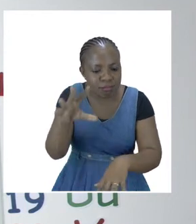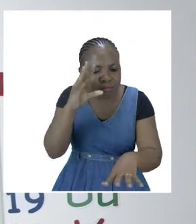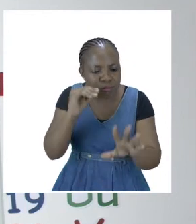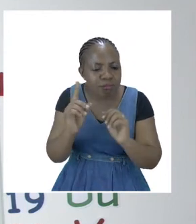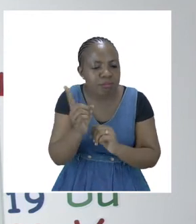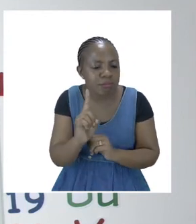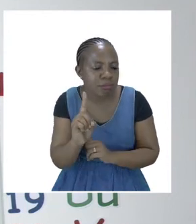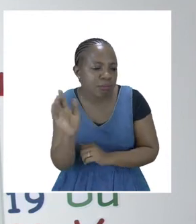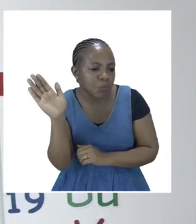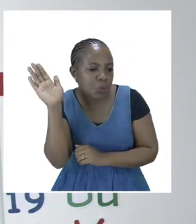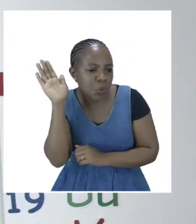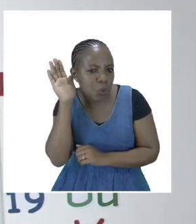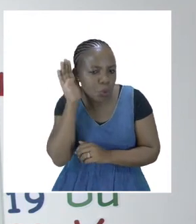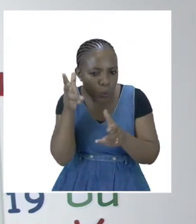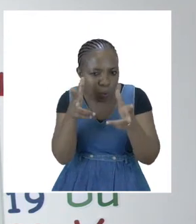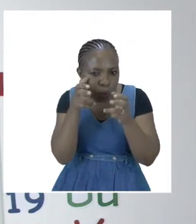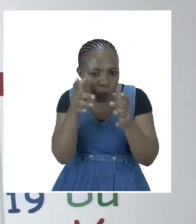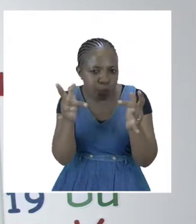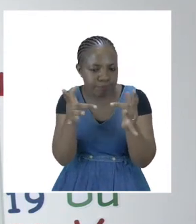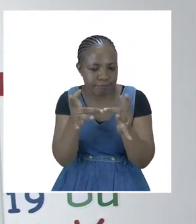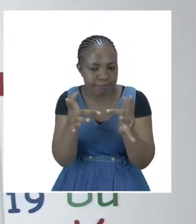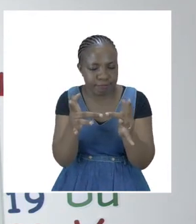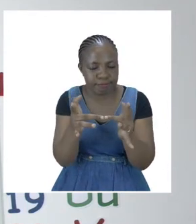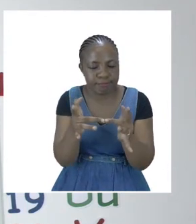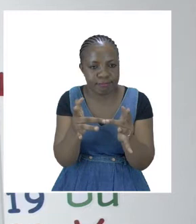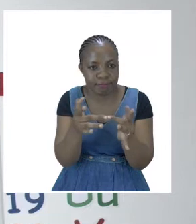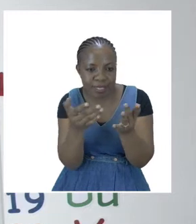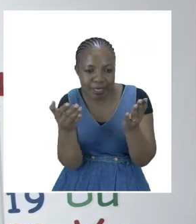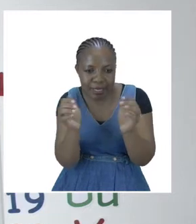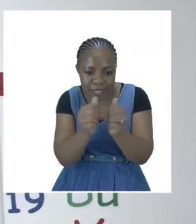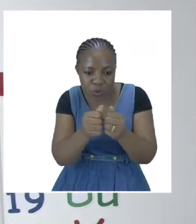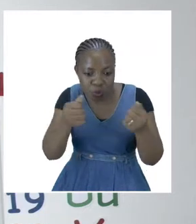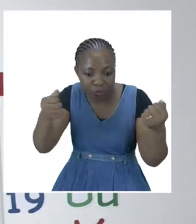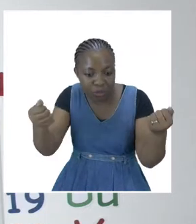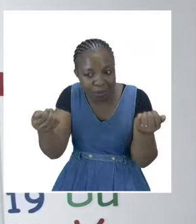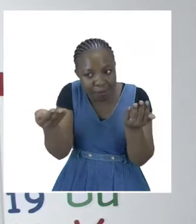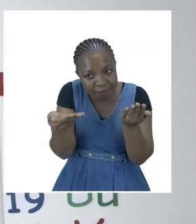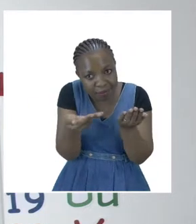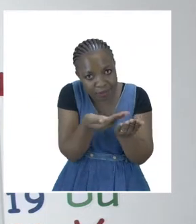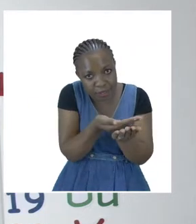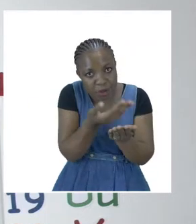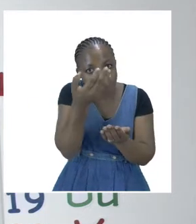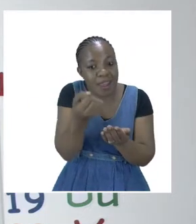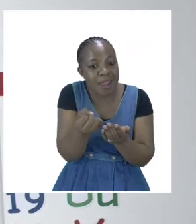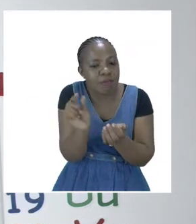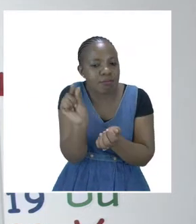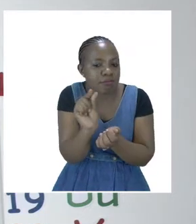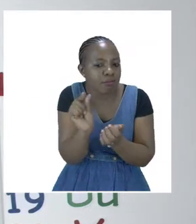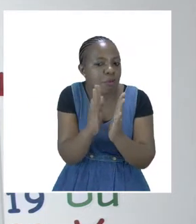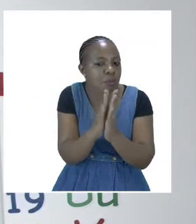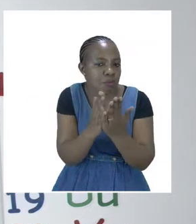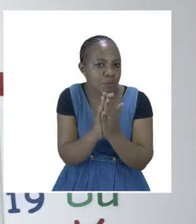or watching online. Inside the newspapers, there is an insert of the lesson